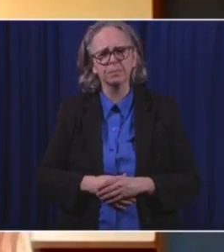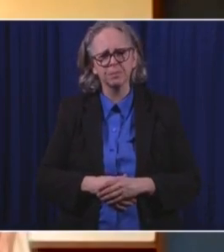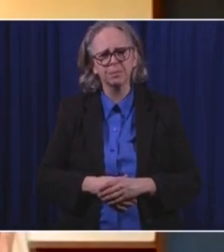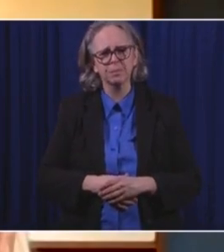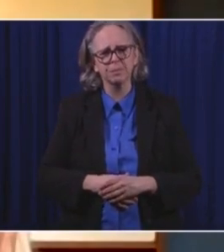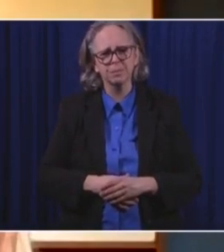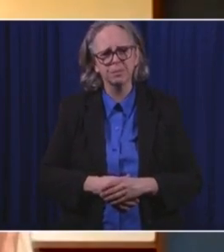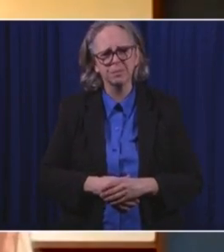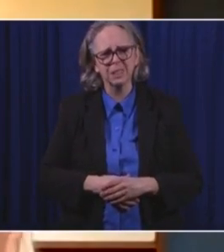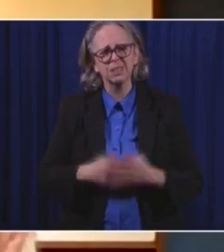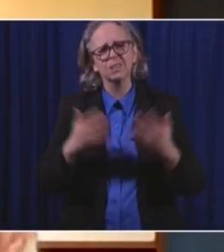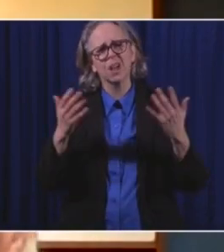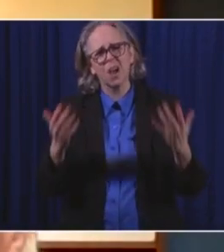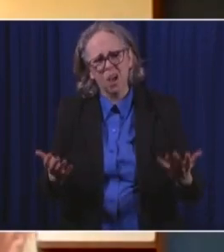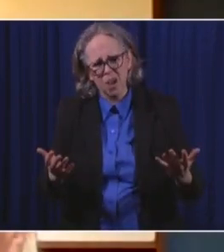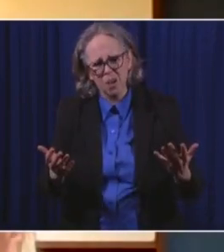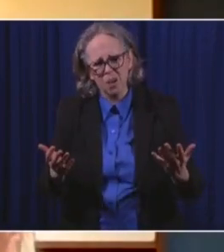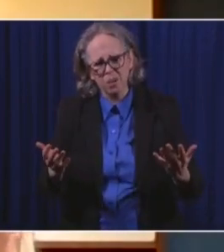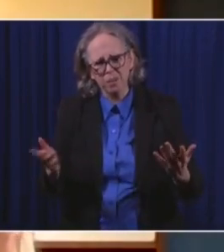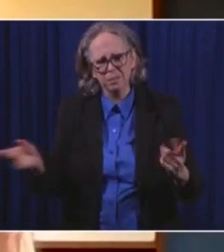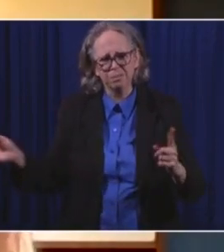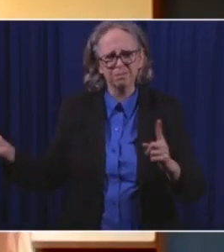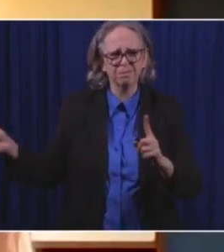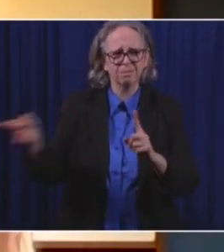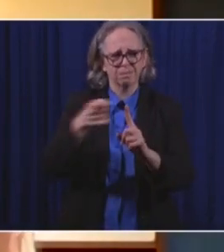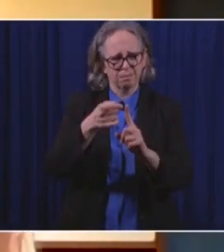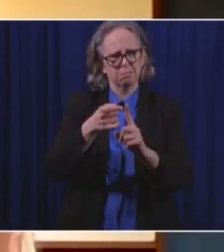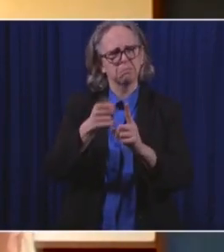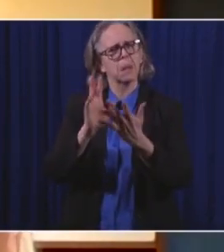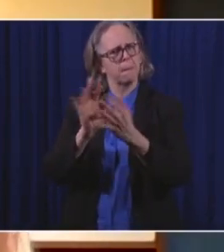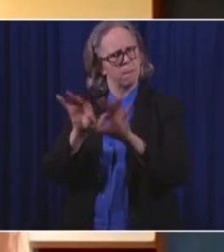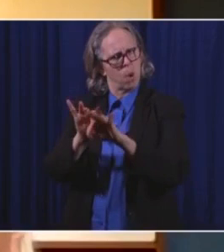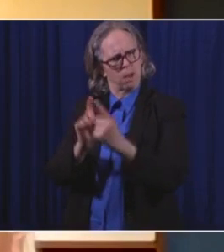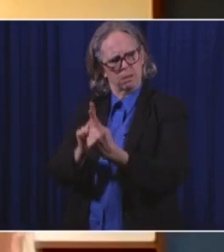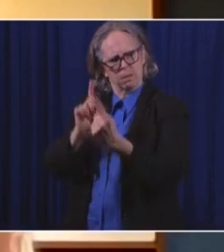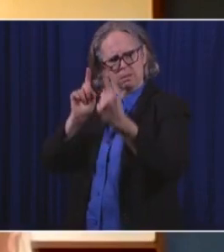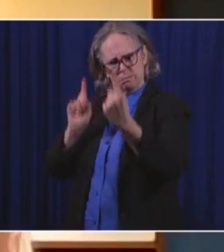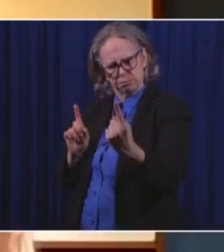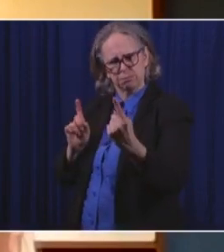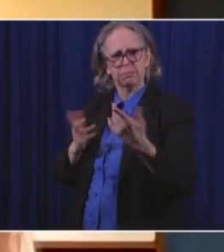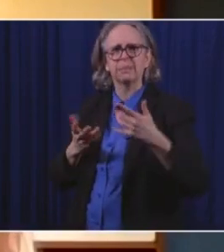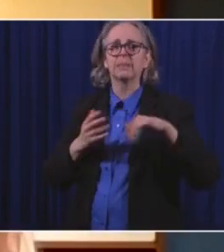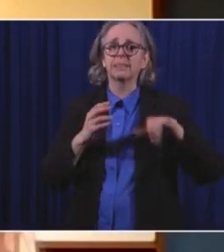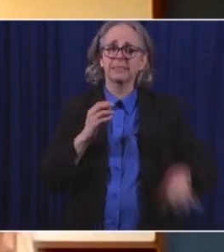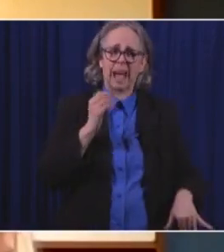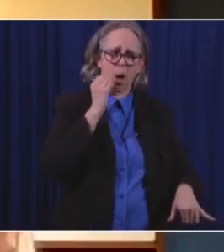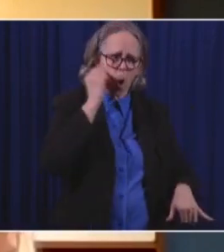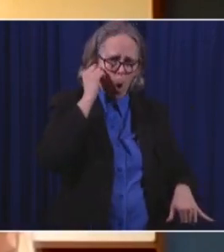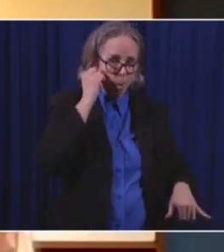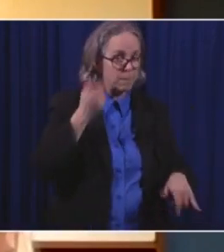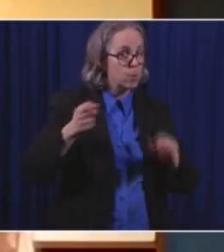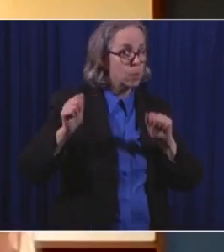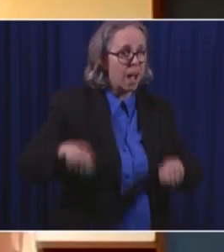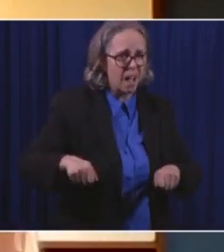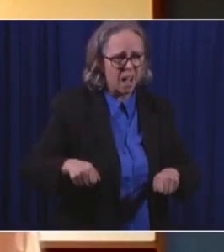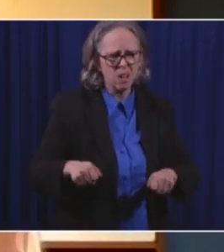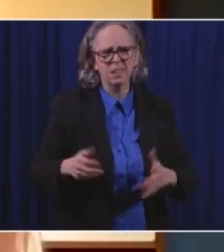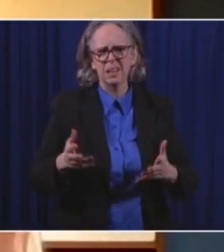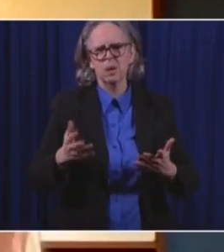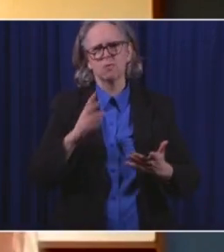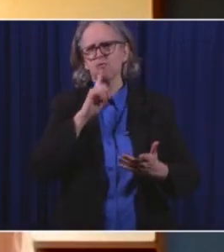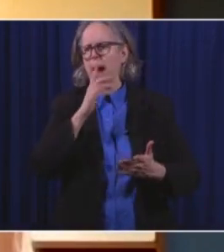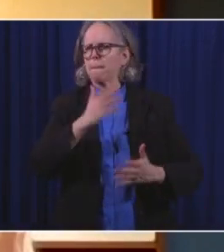And so social distancing and staying at home as much as possible is the best advice for all of